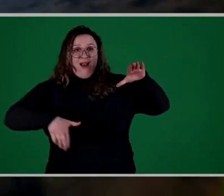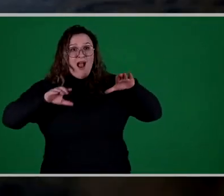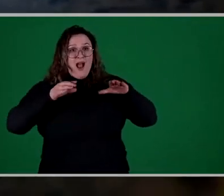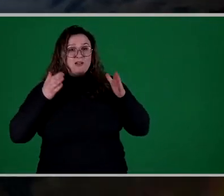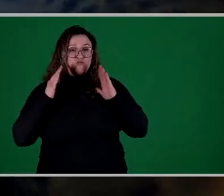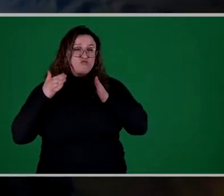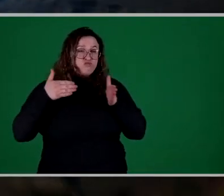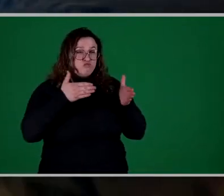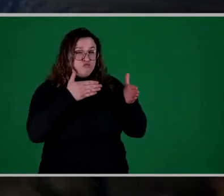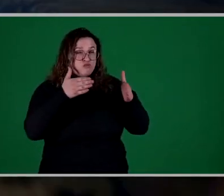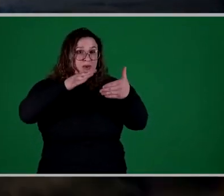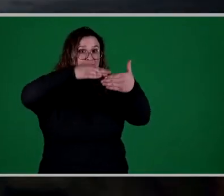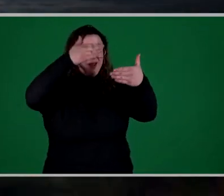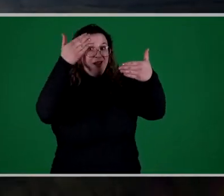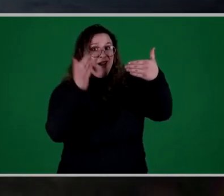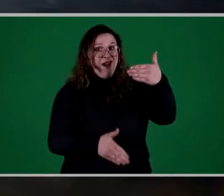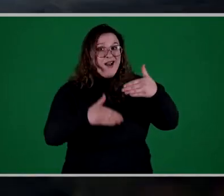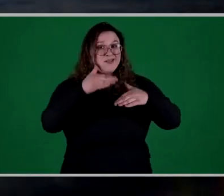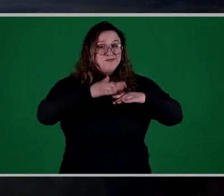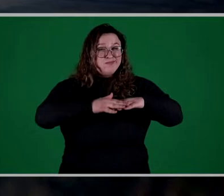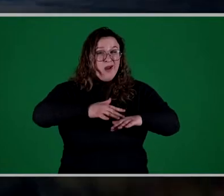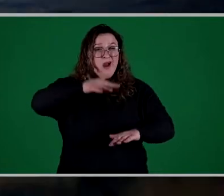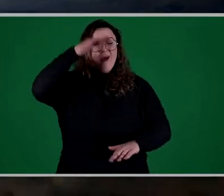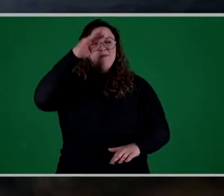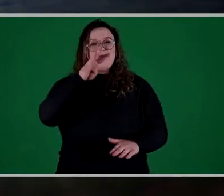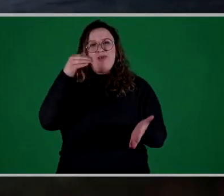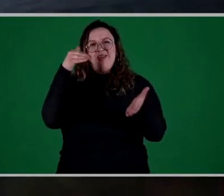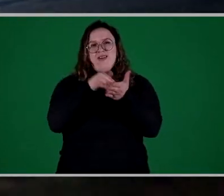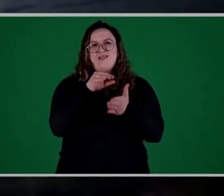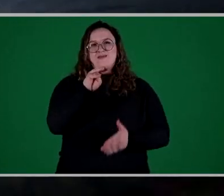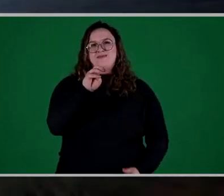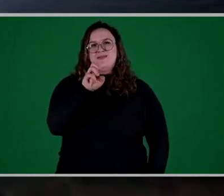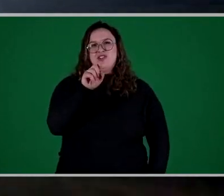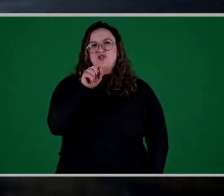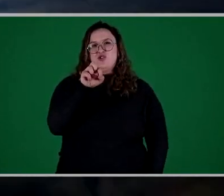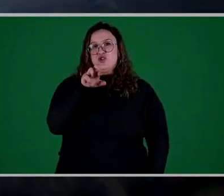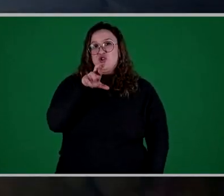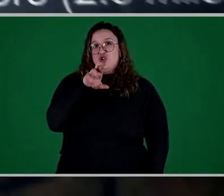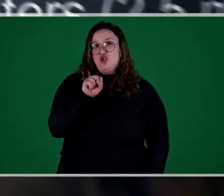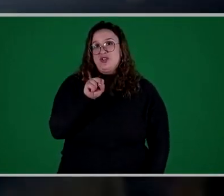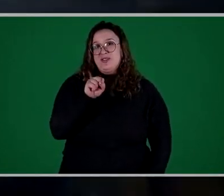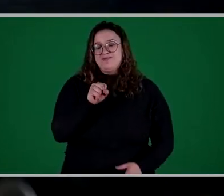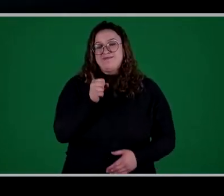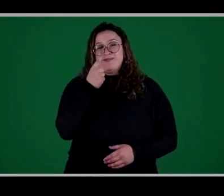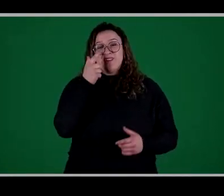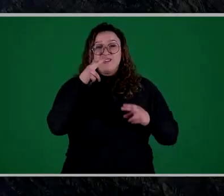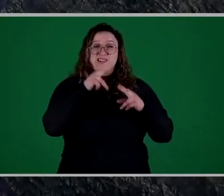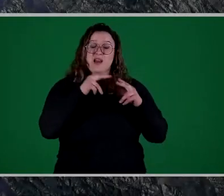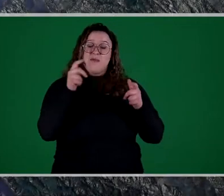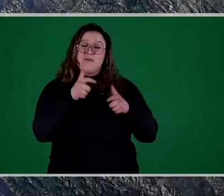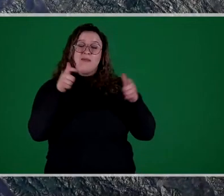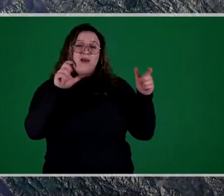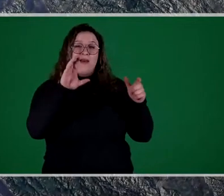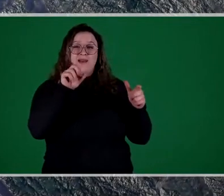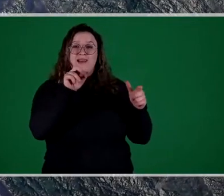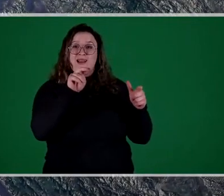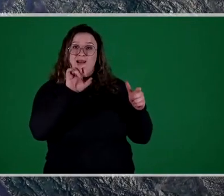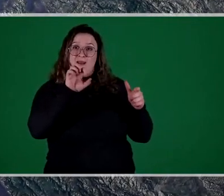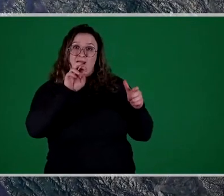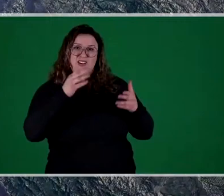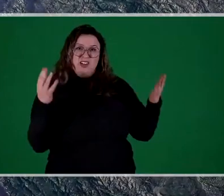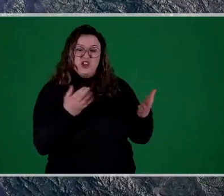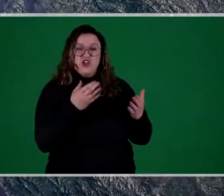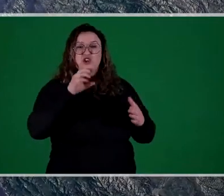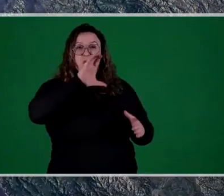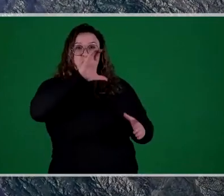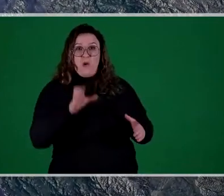on the abyssal plain at a depth of 4,000 meters. It is the largest submarine canyon on the Pacific coast, and